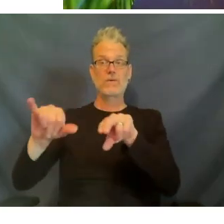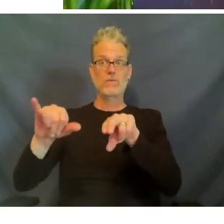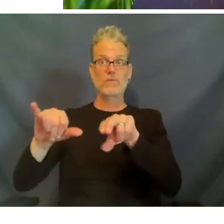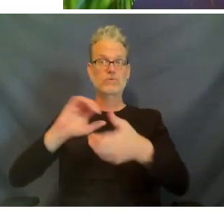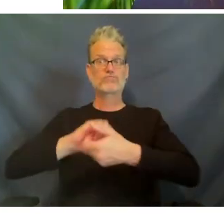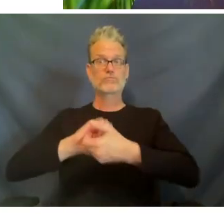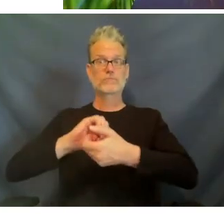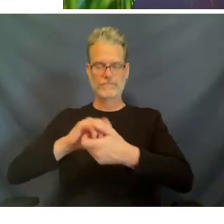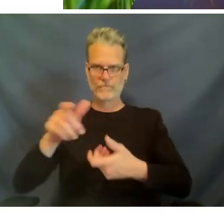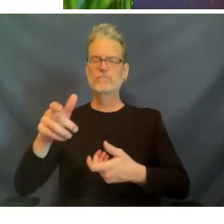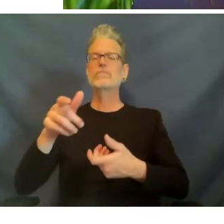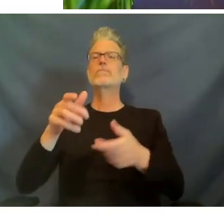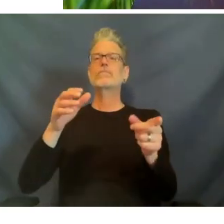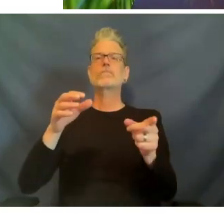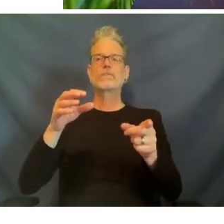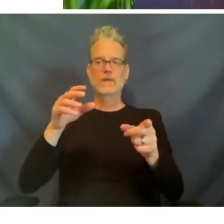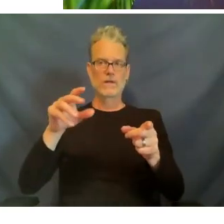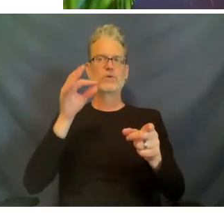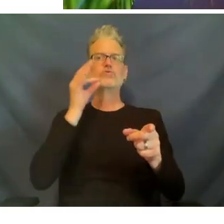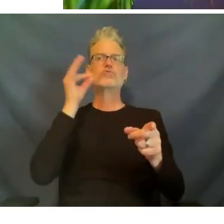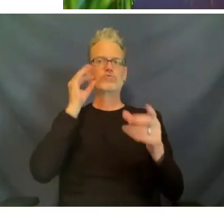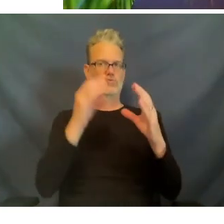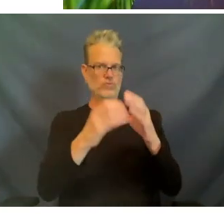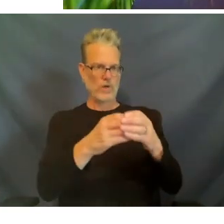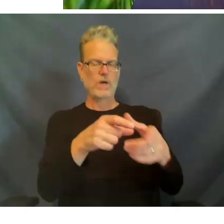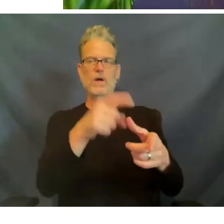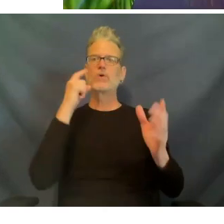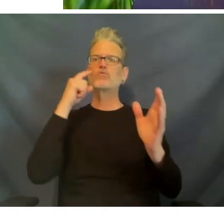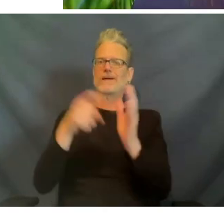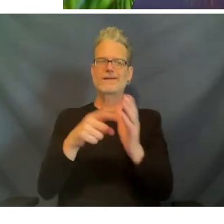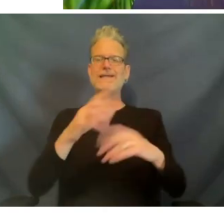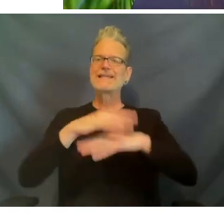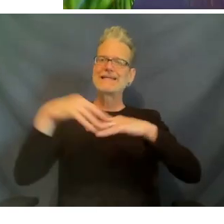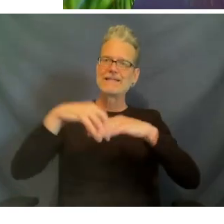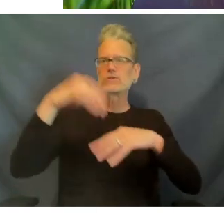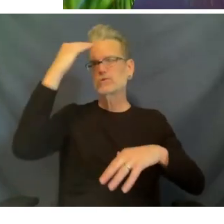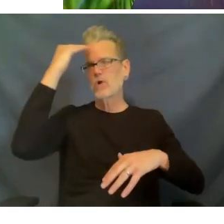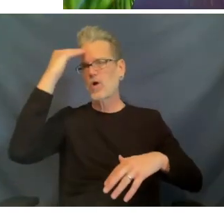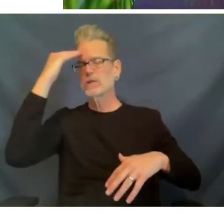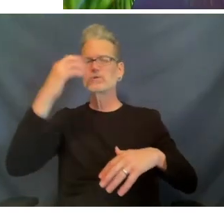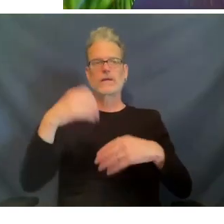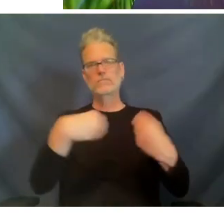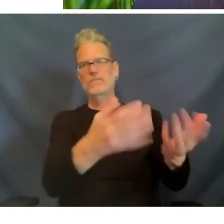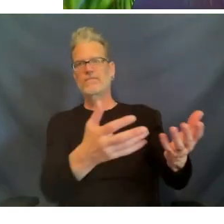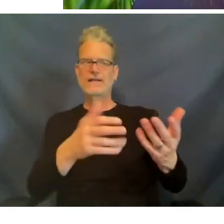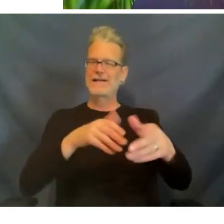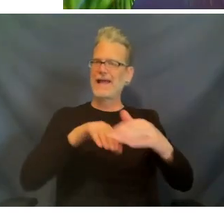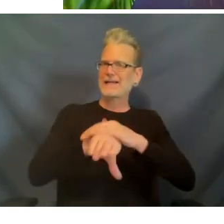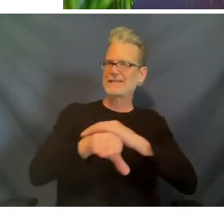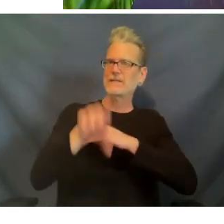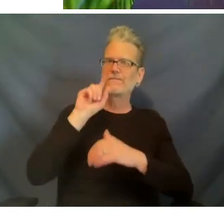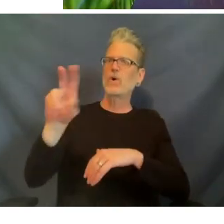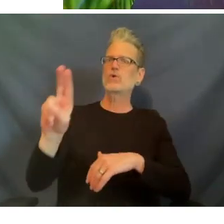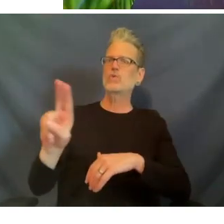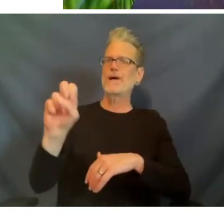made notable policy adjustments, which recognize the importance of Indigenous knowledge and providing tribes with improved access to USDA